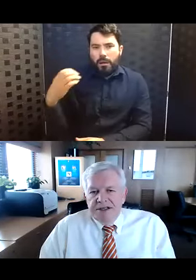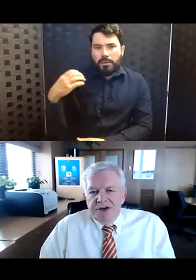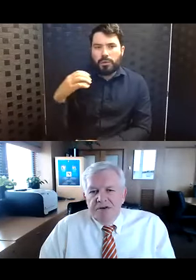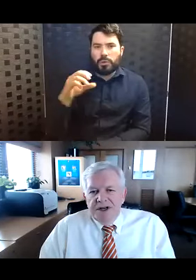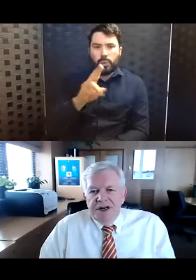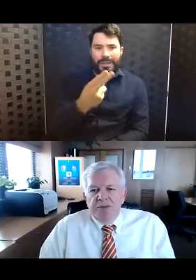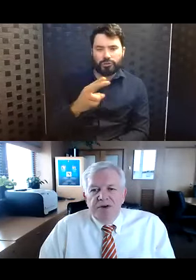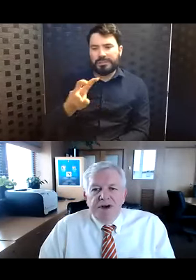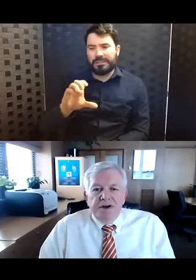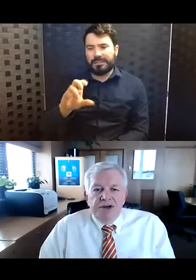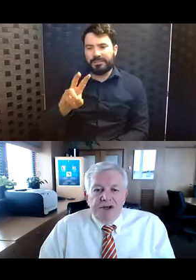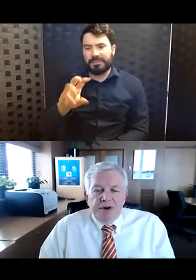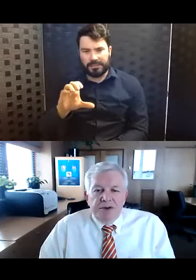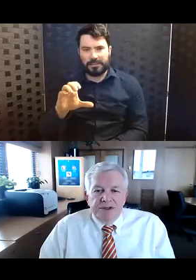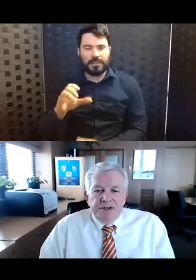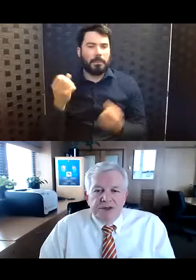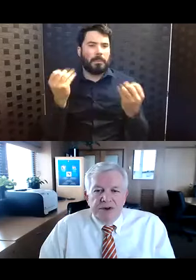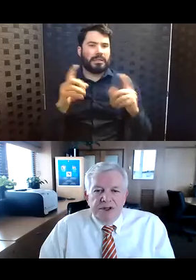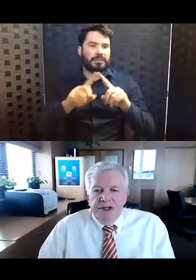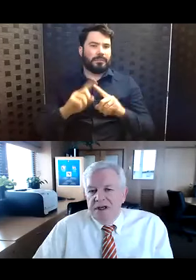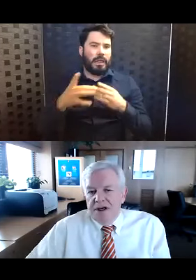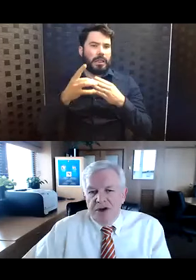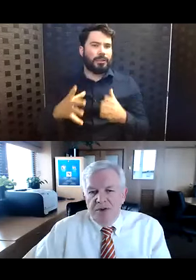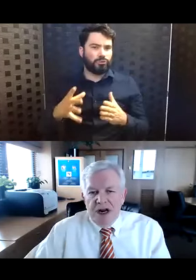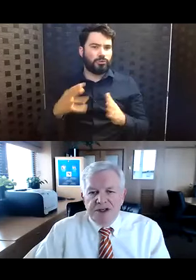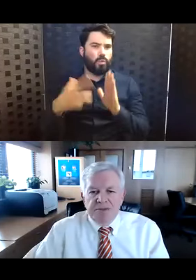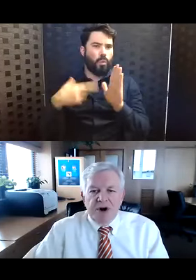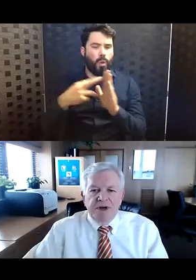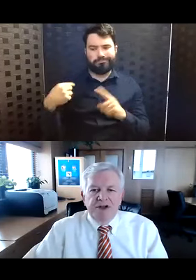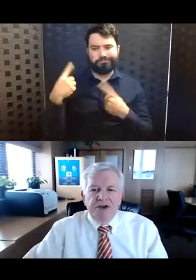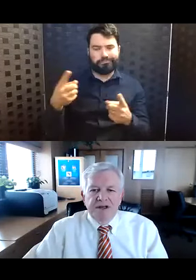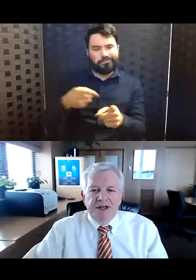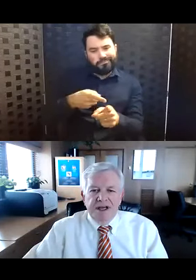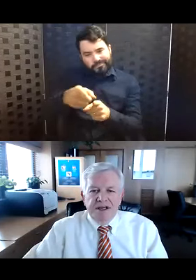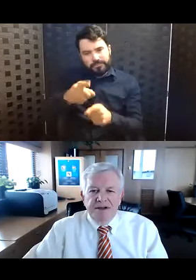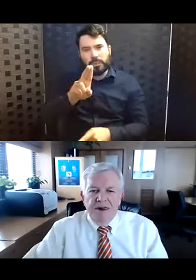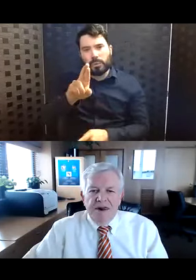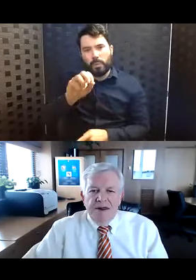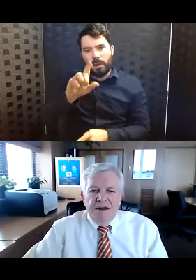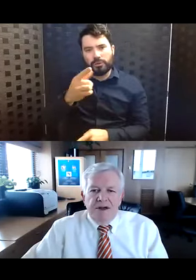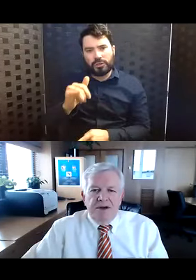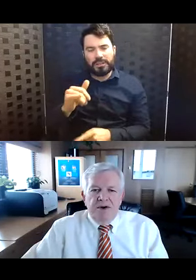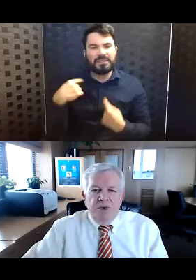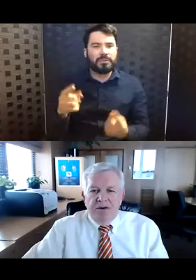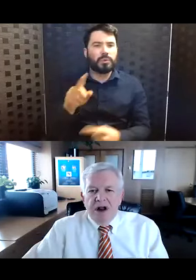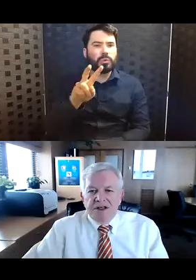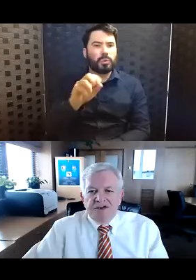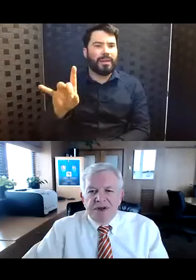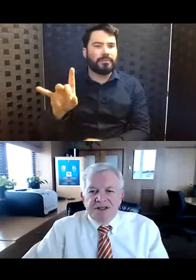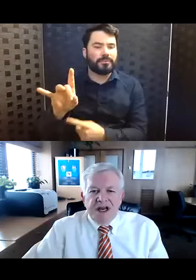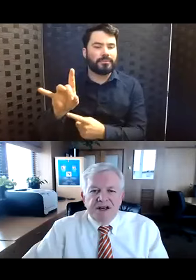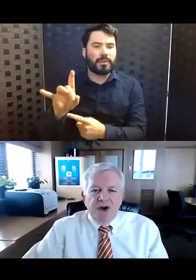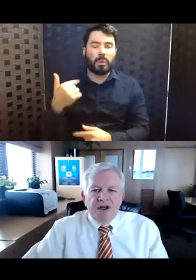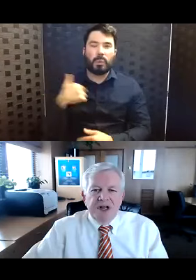and has served in a number of other leadership roles since he joined the Urology Department in 2008. We are all